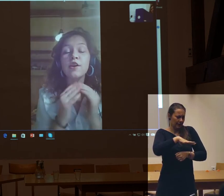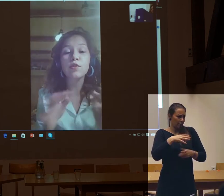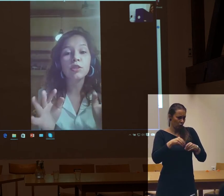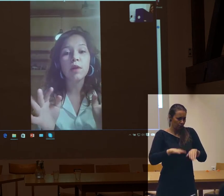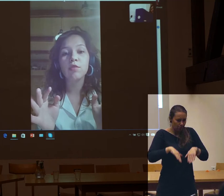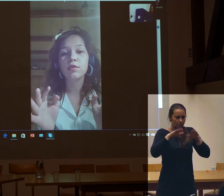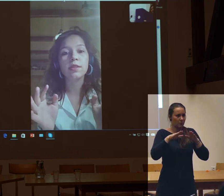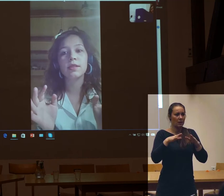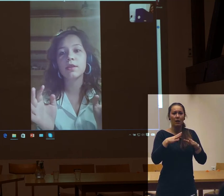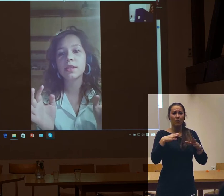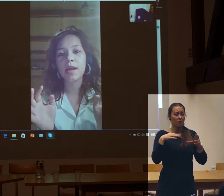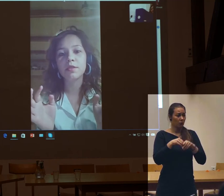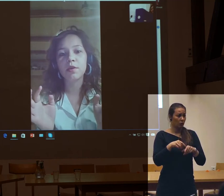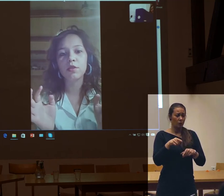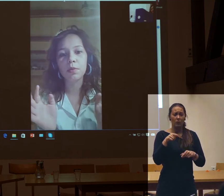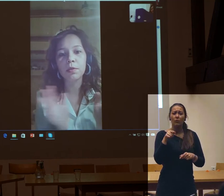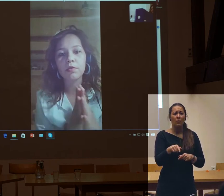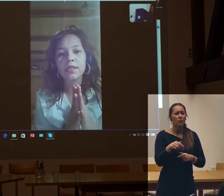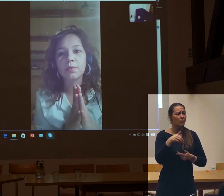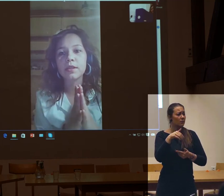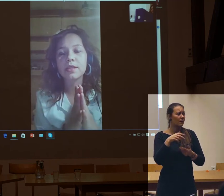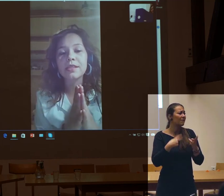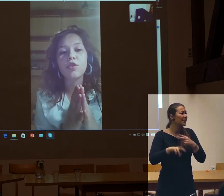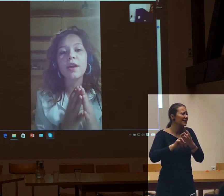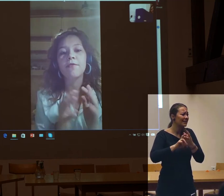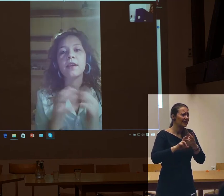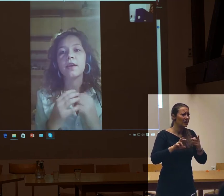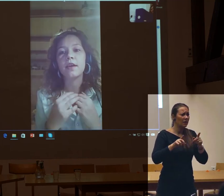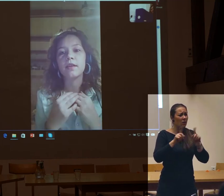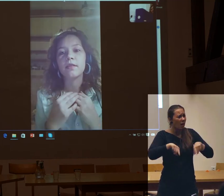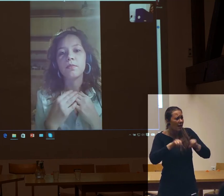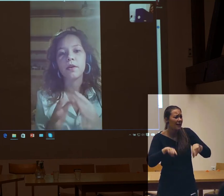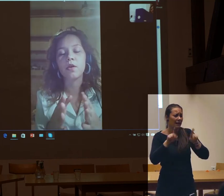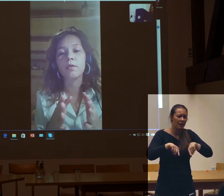a huge amount of the stereotypes about the people with disabilities. You don't have any